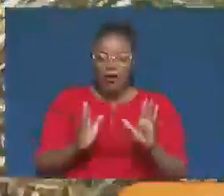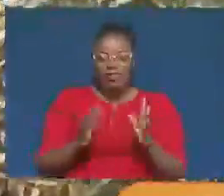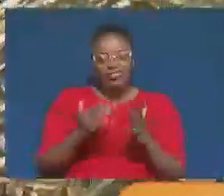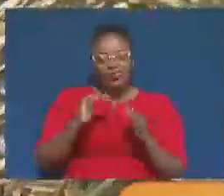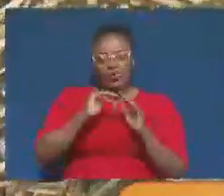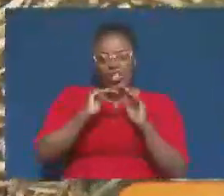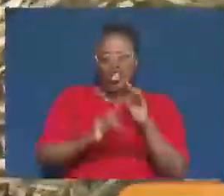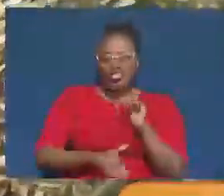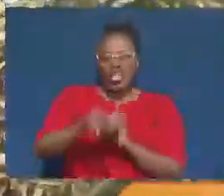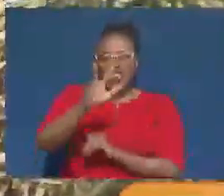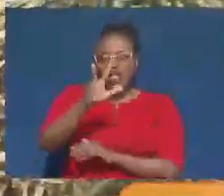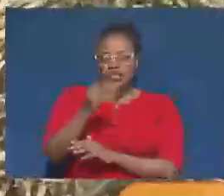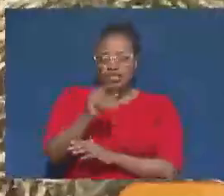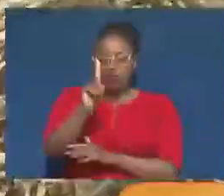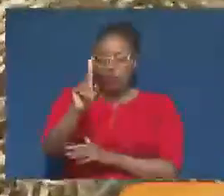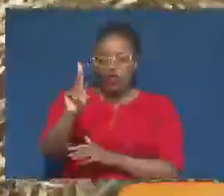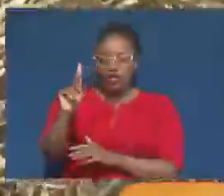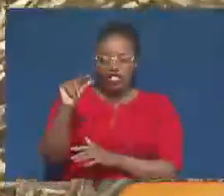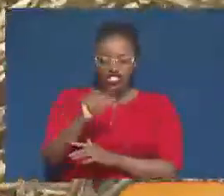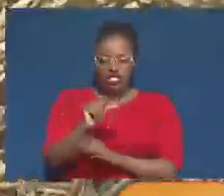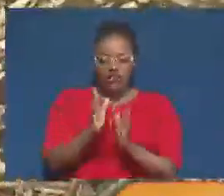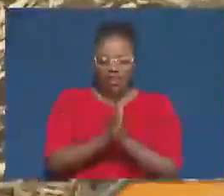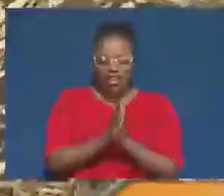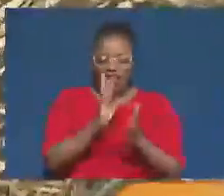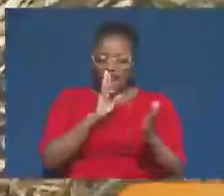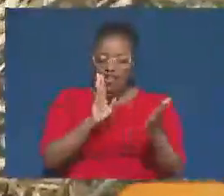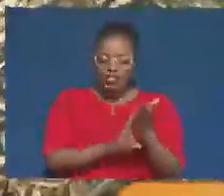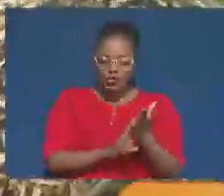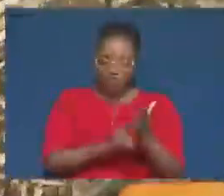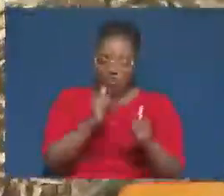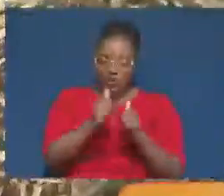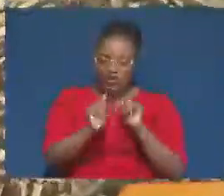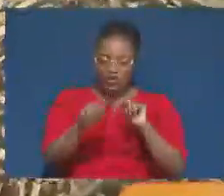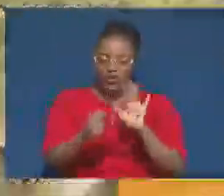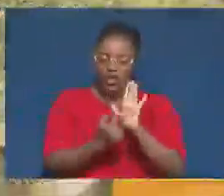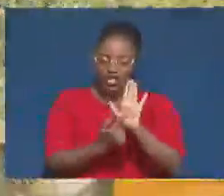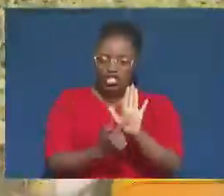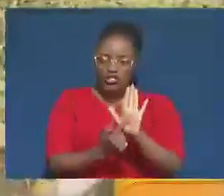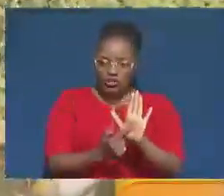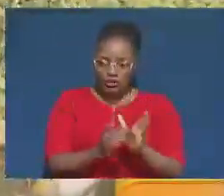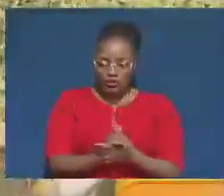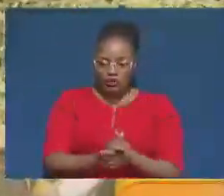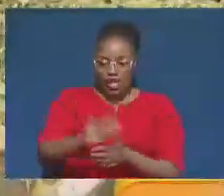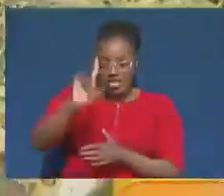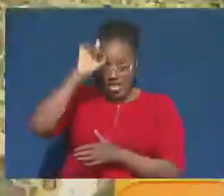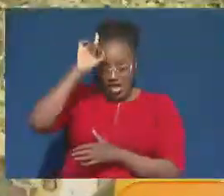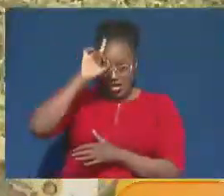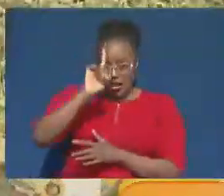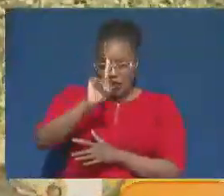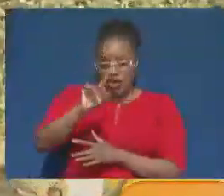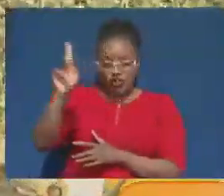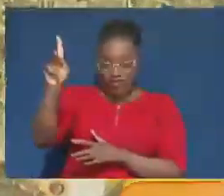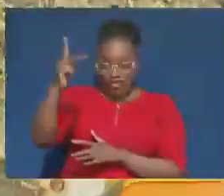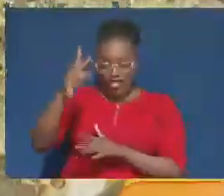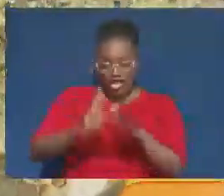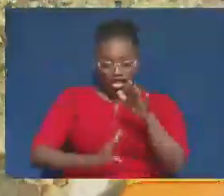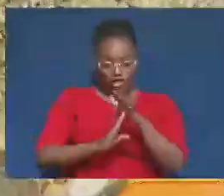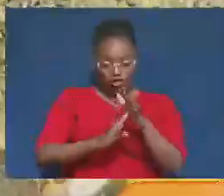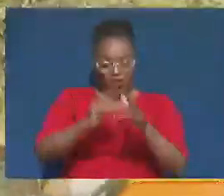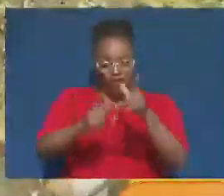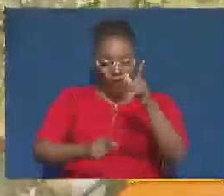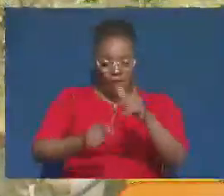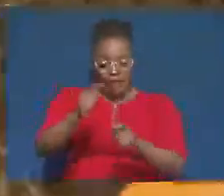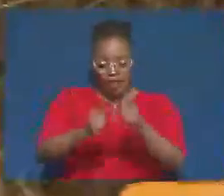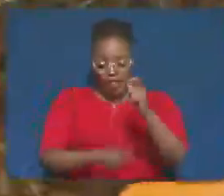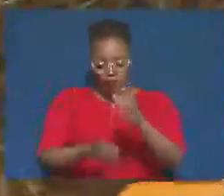than 3 shillings per kilogram, and the results are predictable. Nyandarua, one of Kenya's top